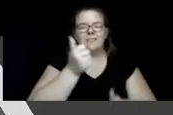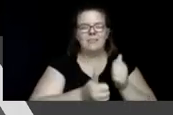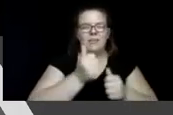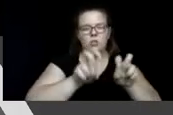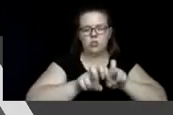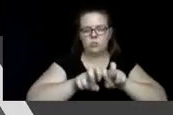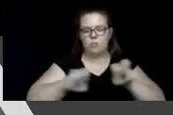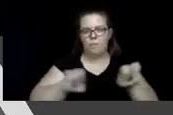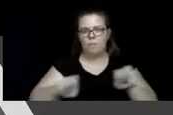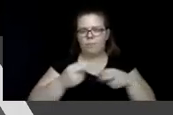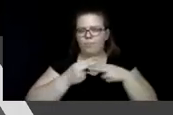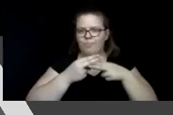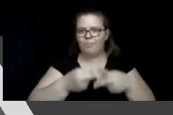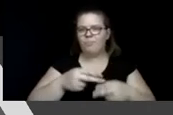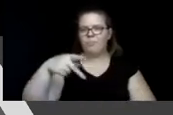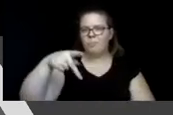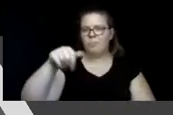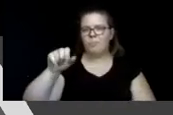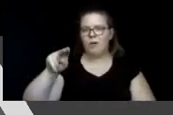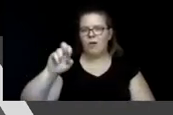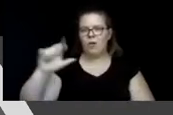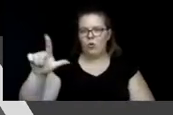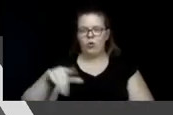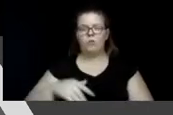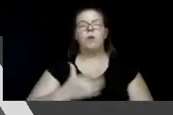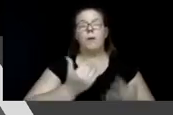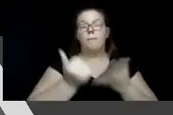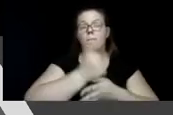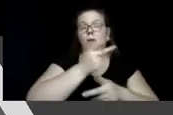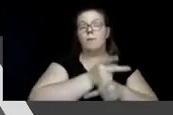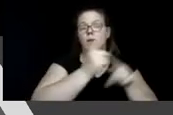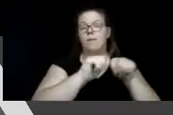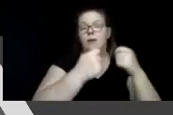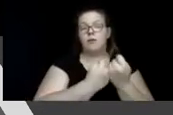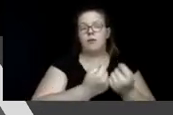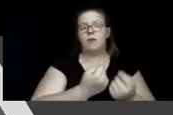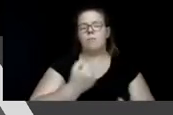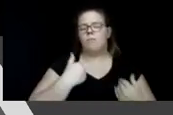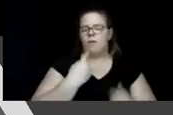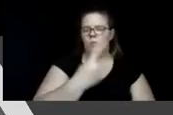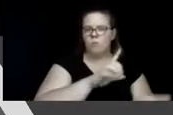primary care team that I named is 1 doctor, 1 mid-level, 1 nurse.